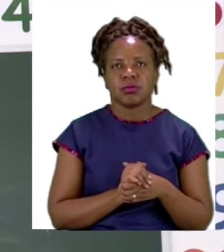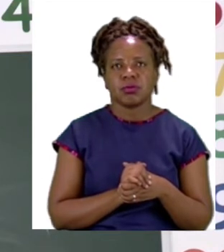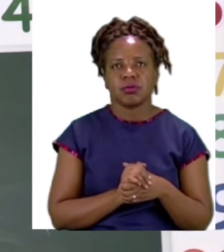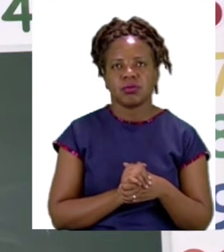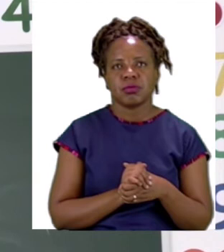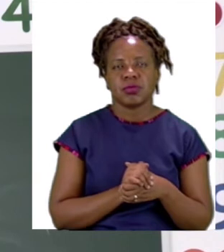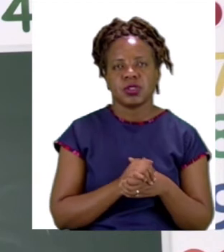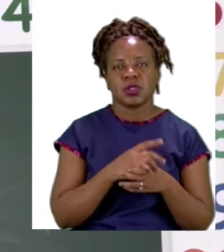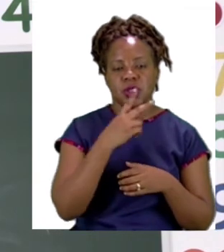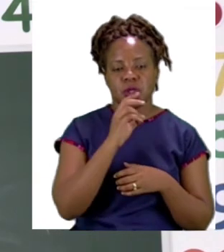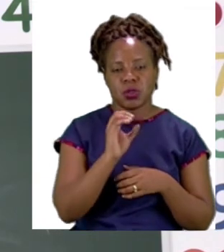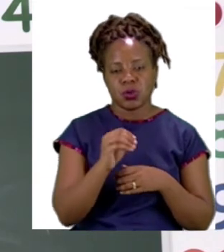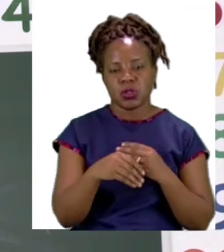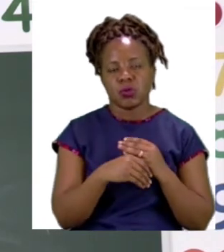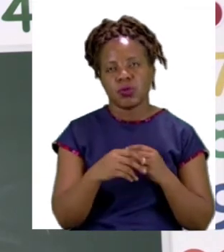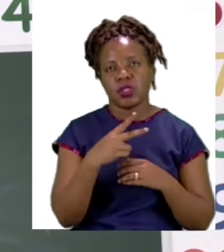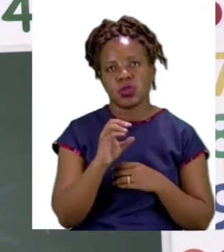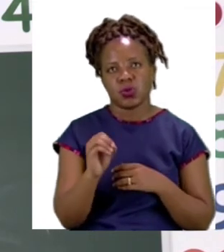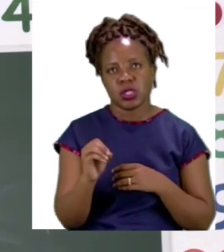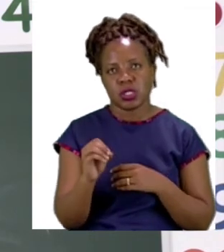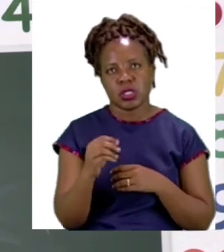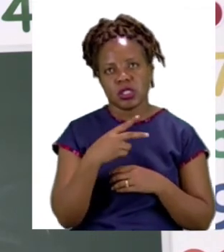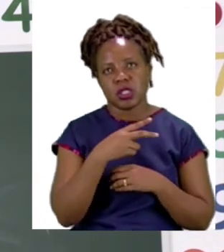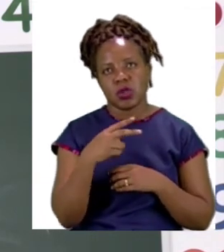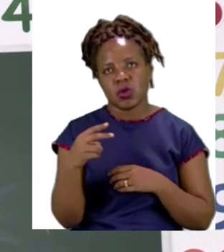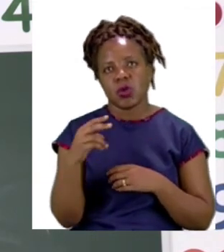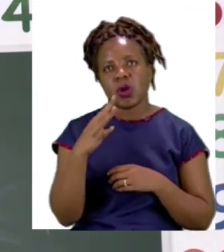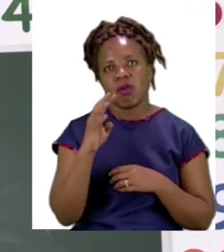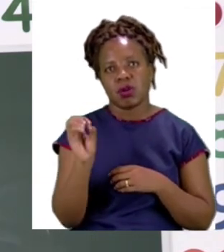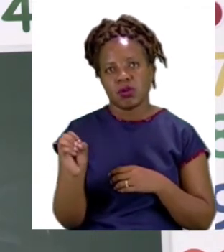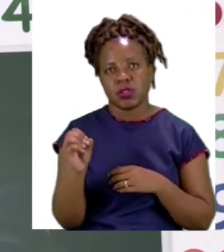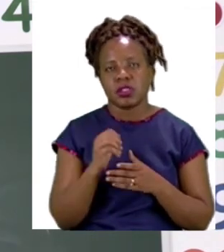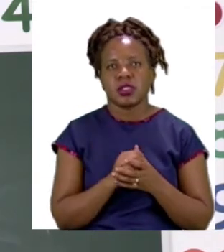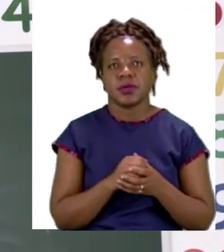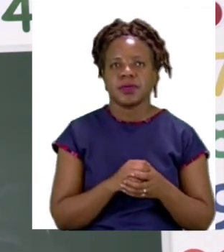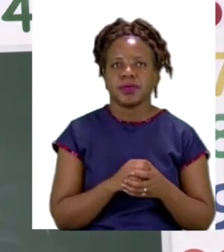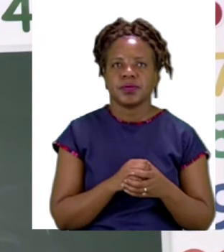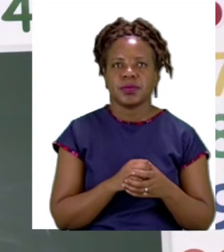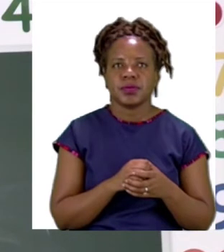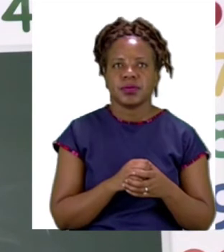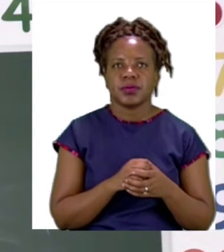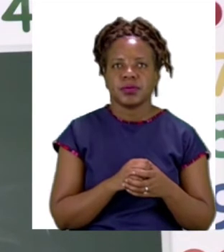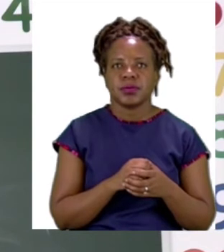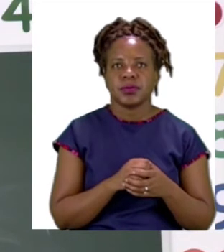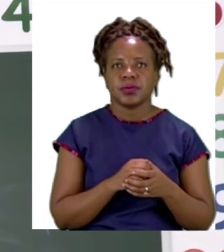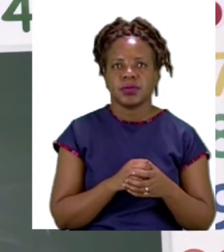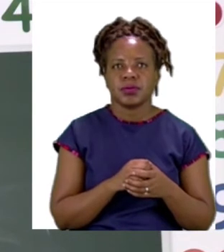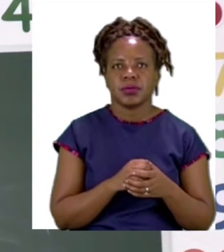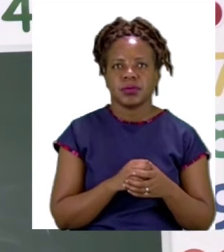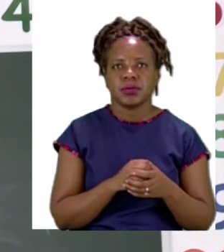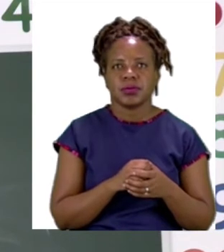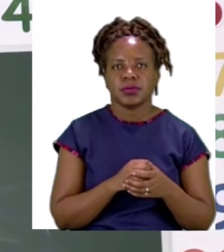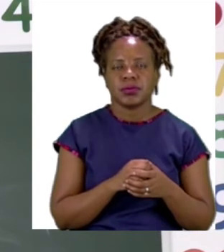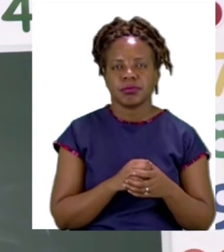have 40 pies for the 2 days. For the 2. And then